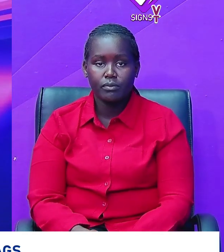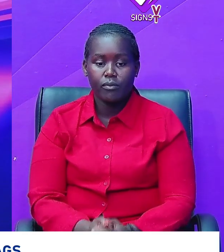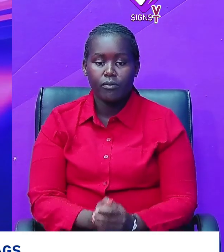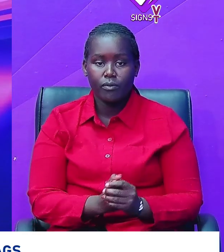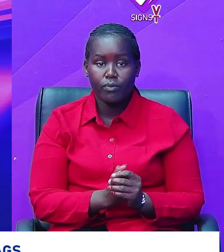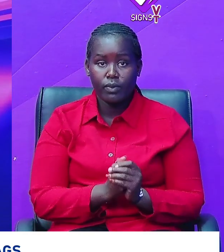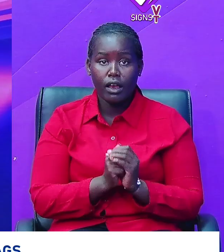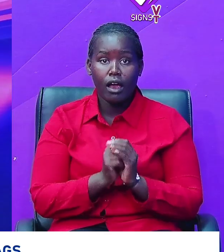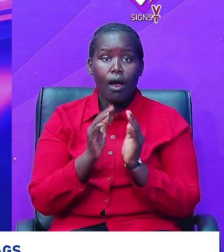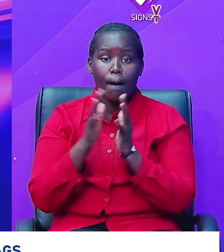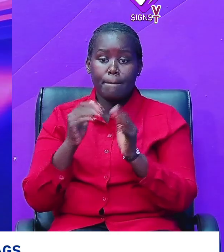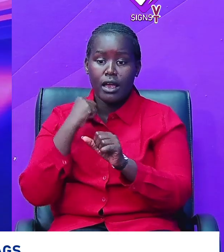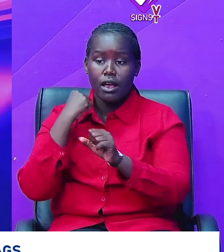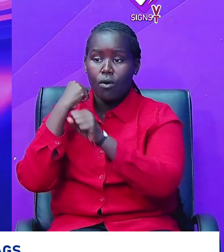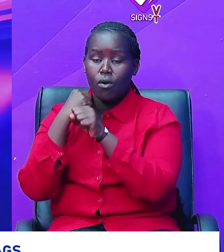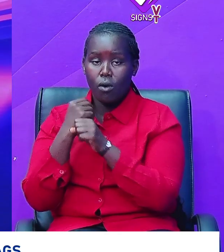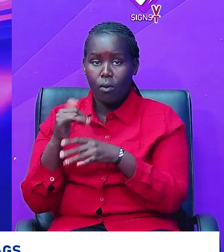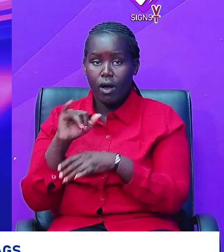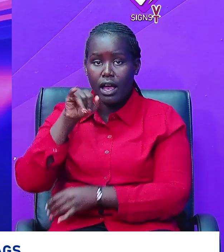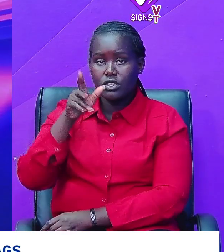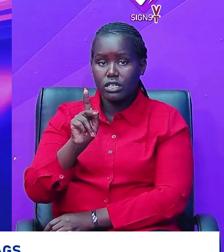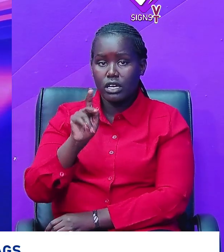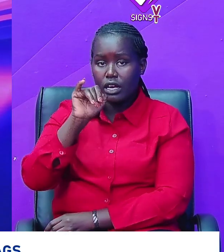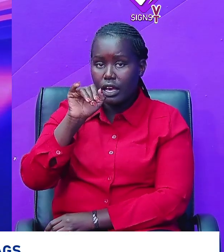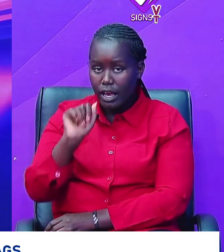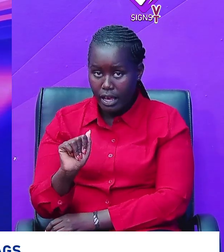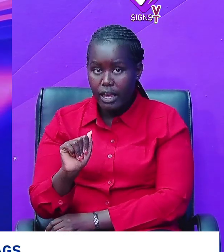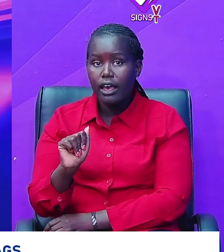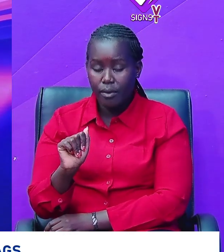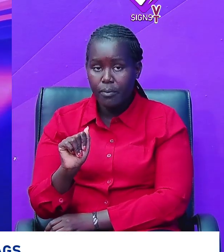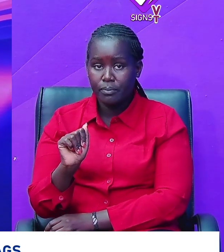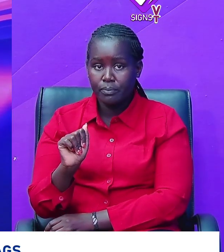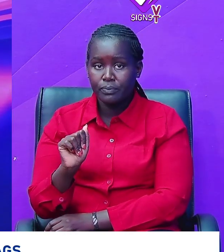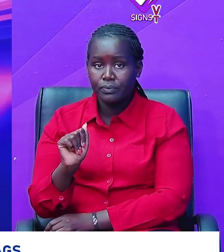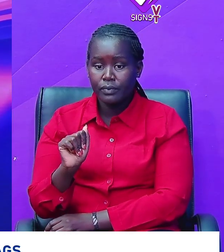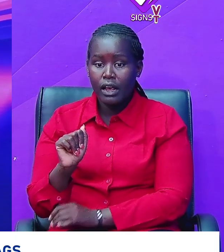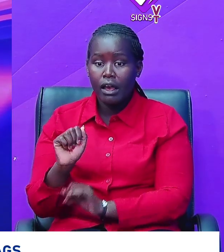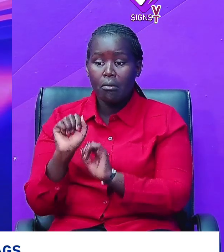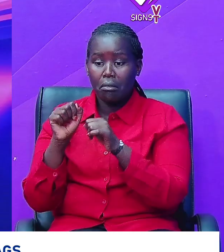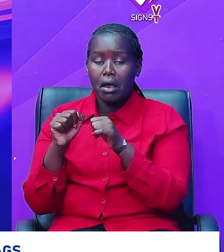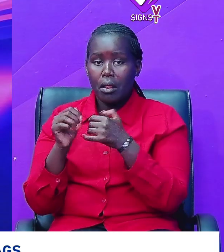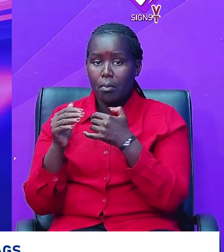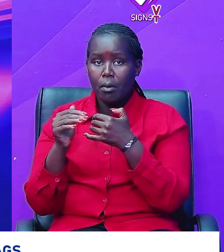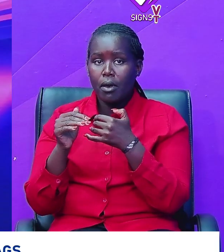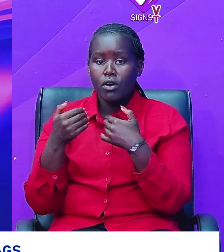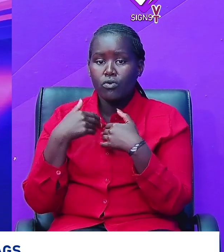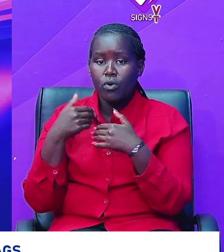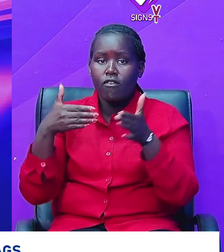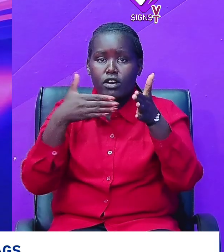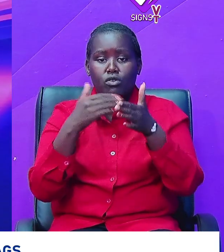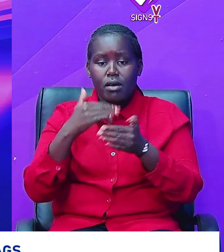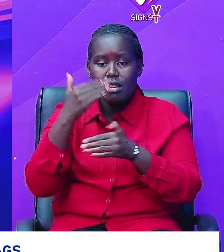Major operations at the Jomo Kenyatta International Airport, JKIA, could grind to a halt next